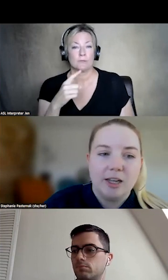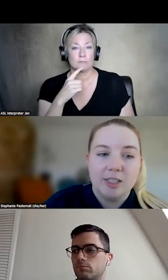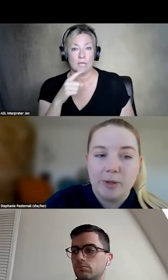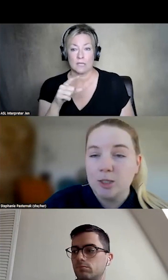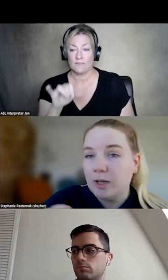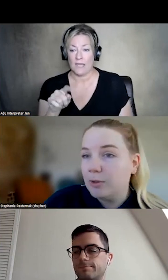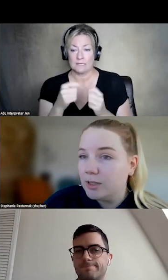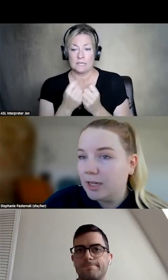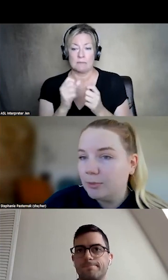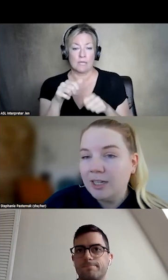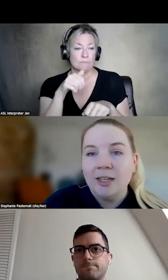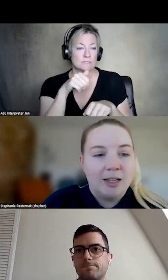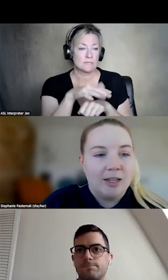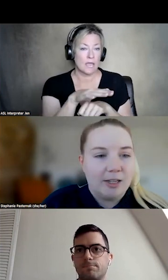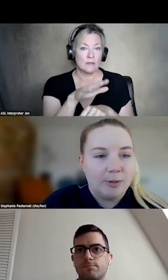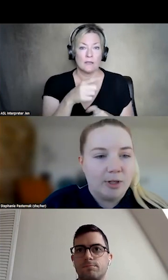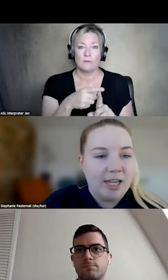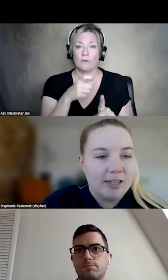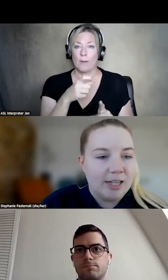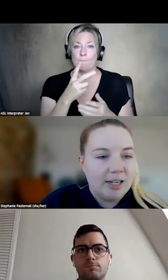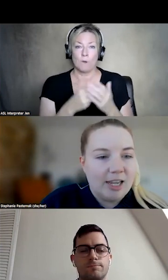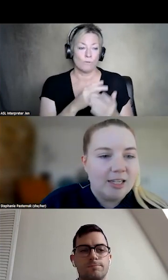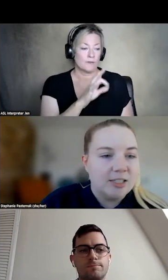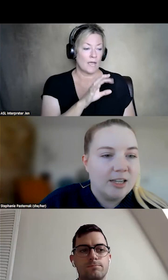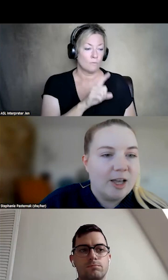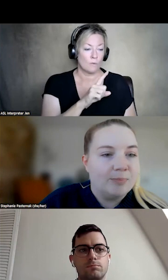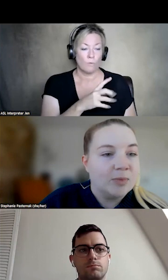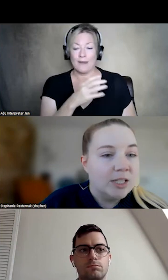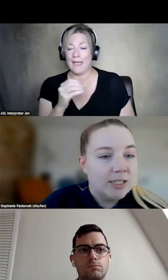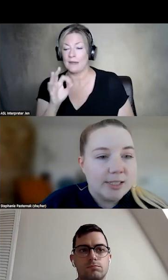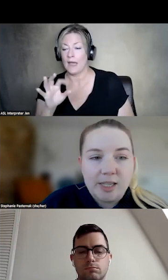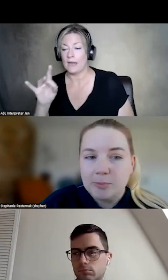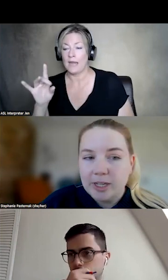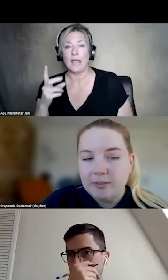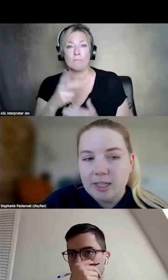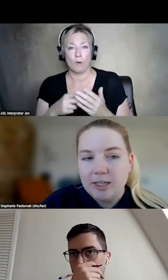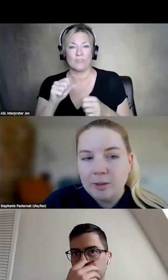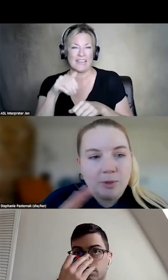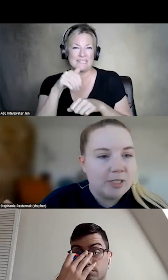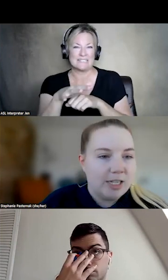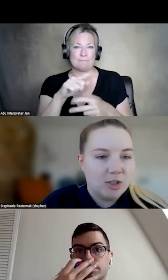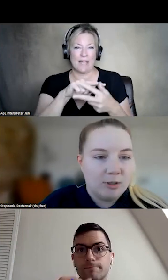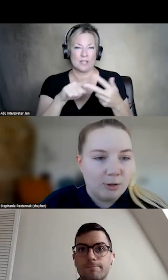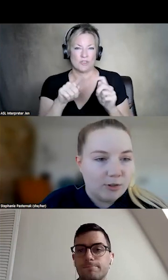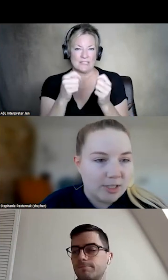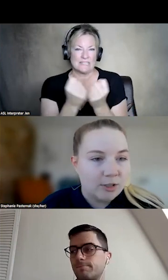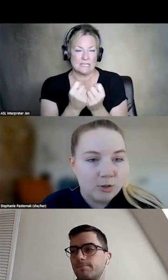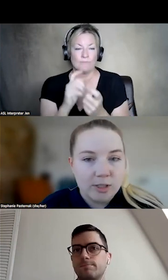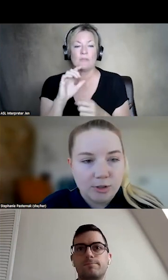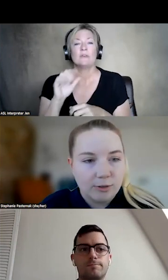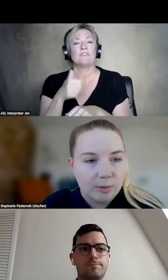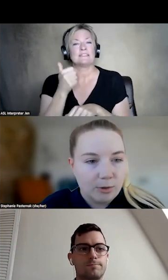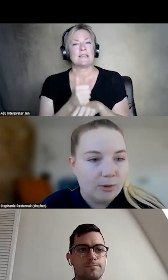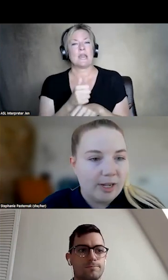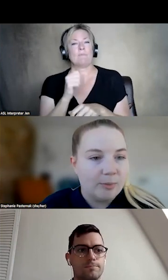be dispatched by both 911 and 988, sets up kind of the implementation and oversight